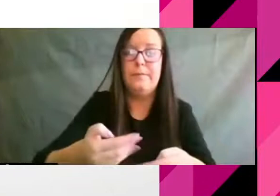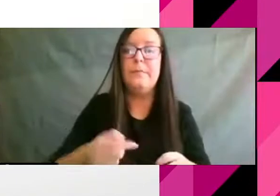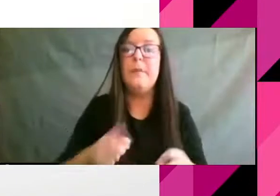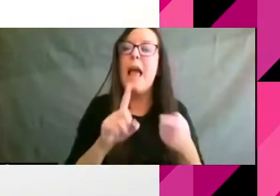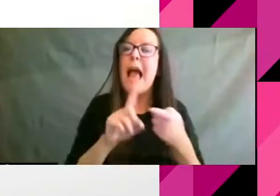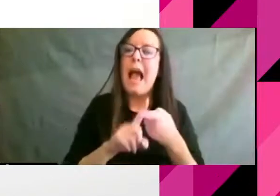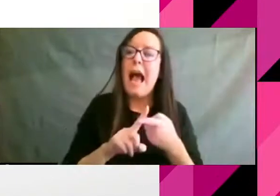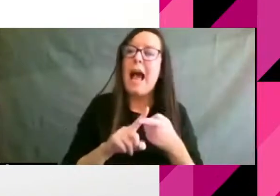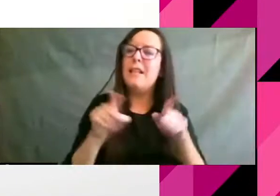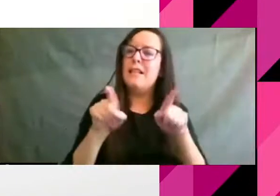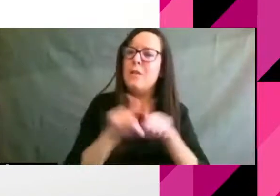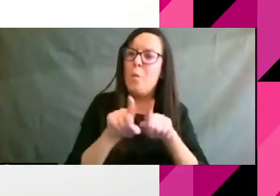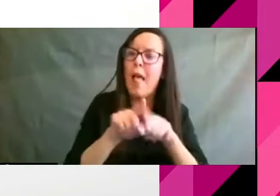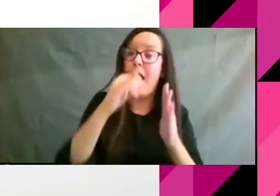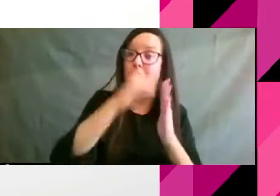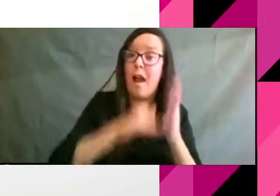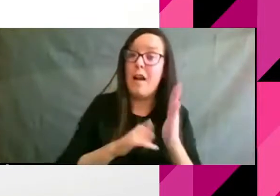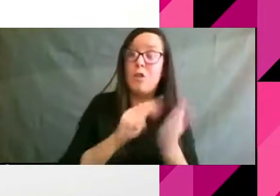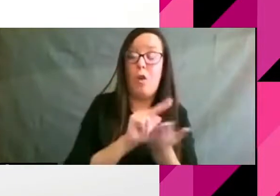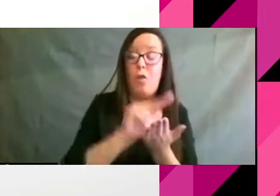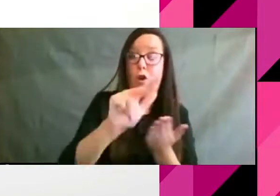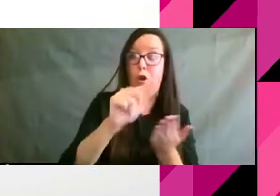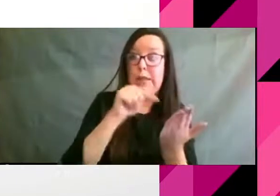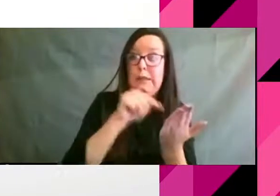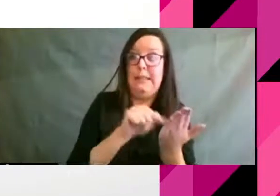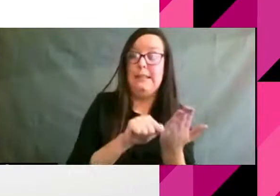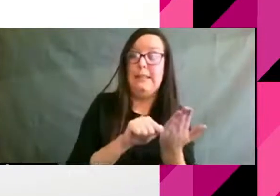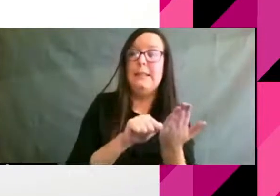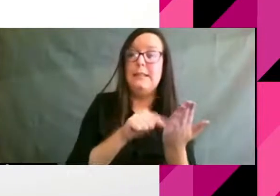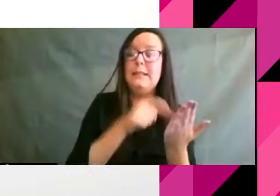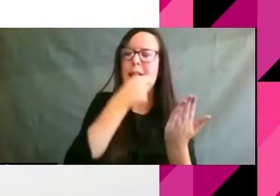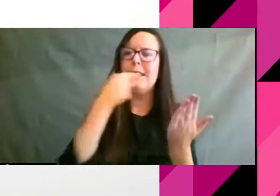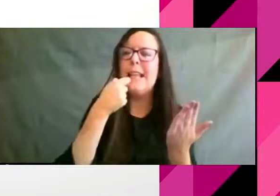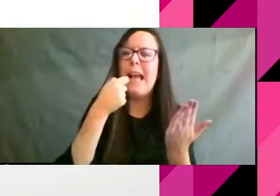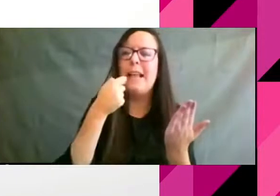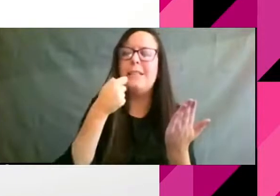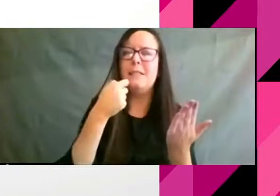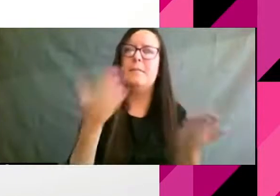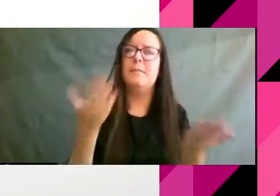Article 13 provides for the need to